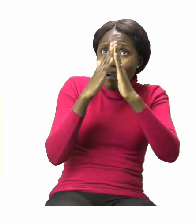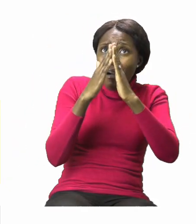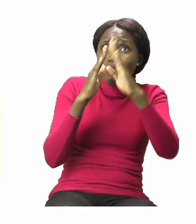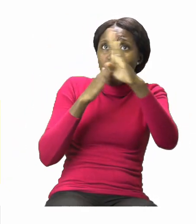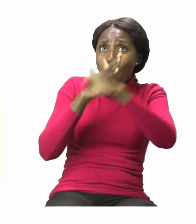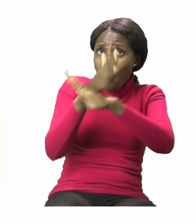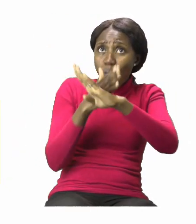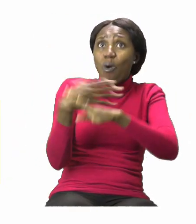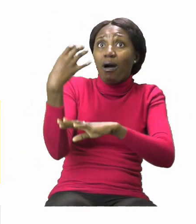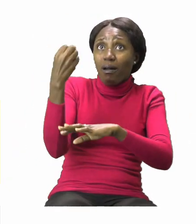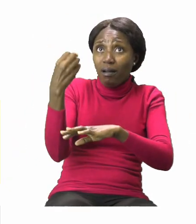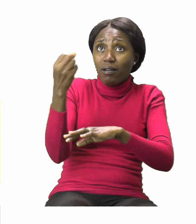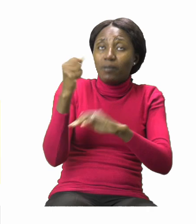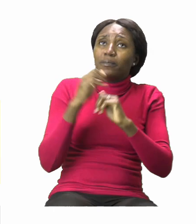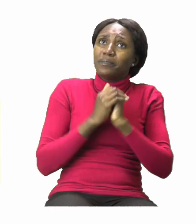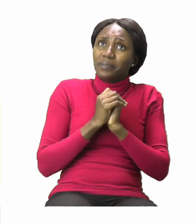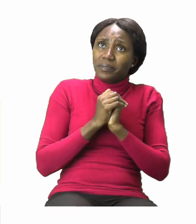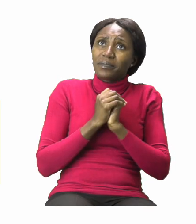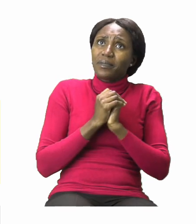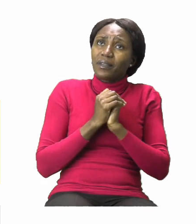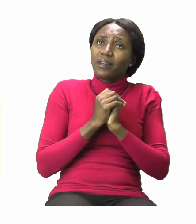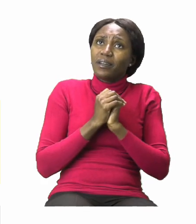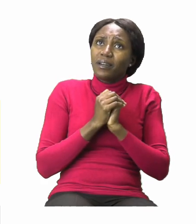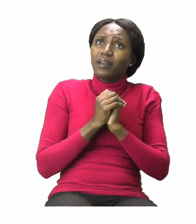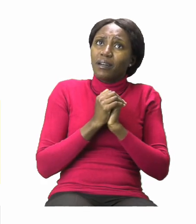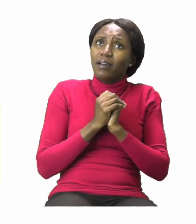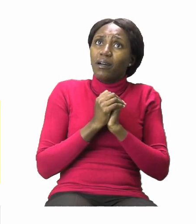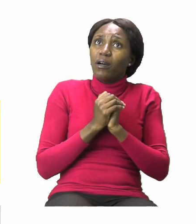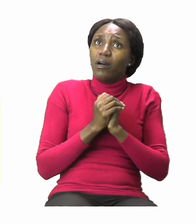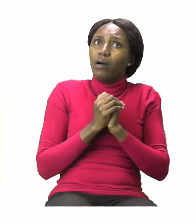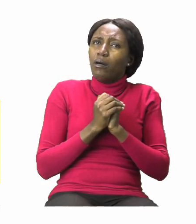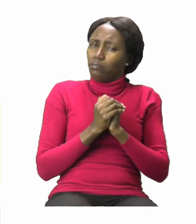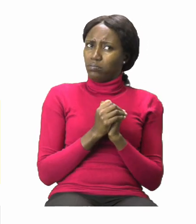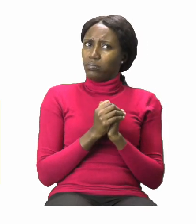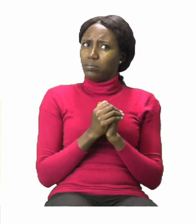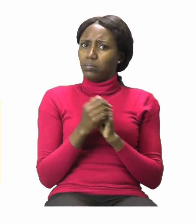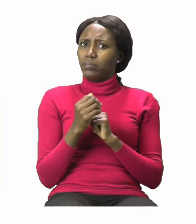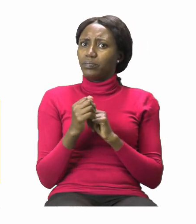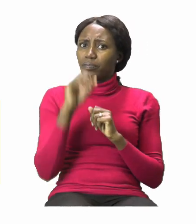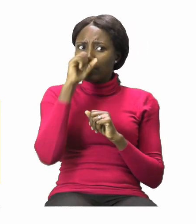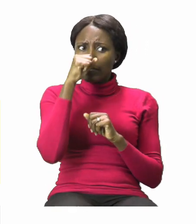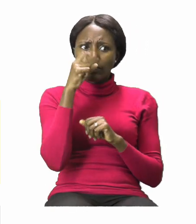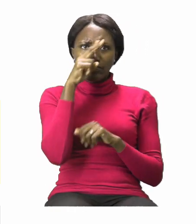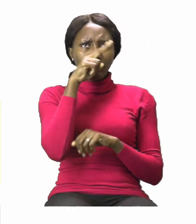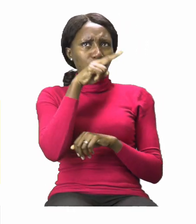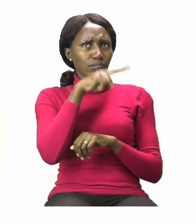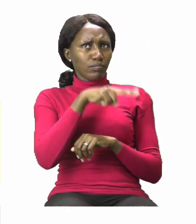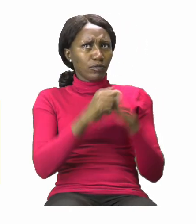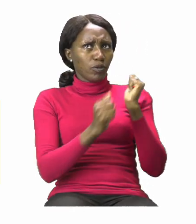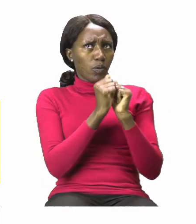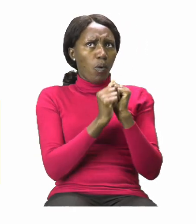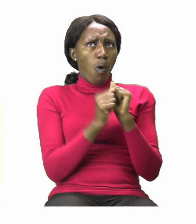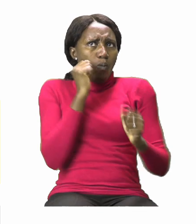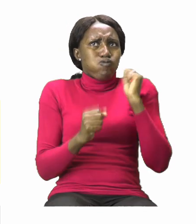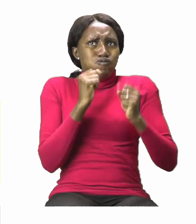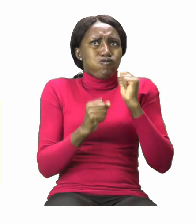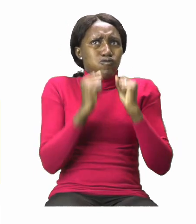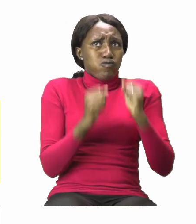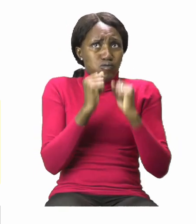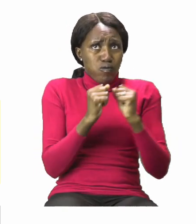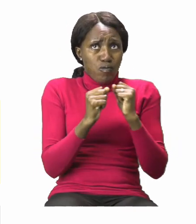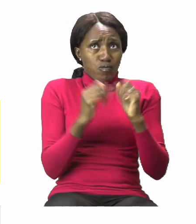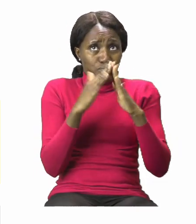wood. When he saw his brother coming, he was just in time because his house